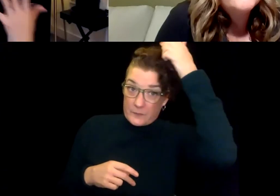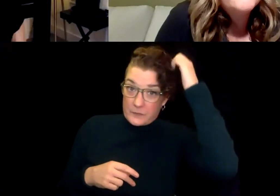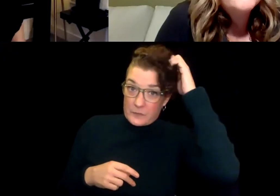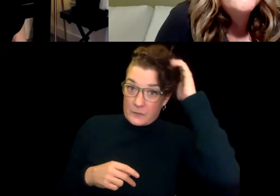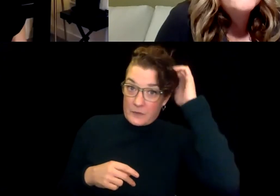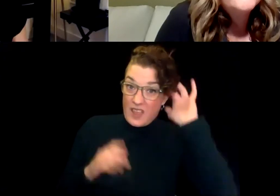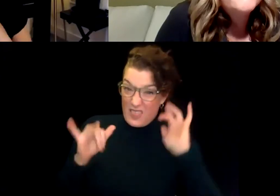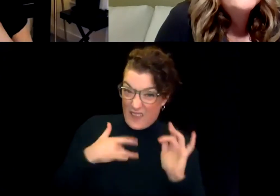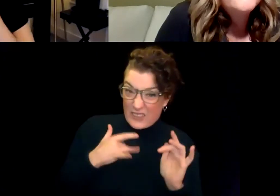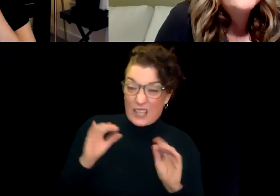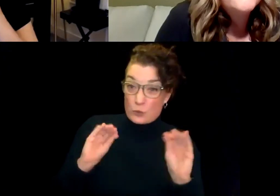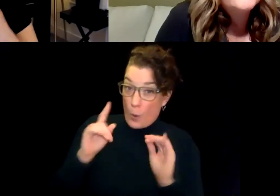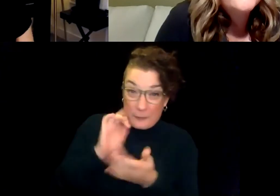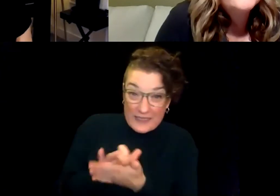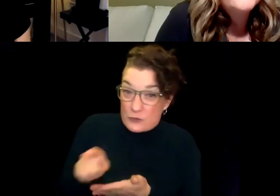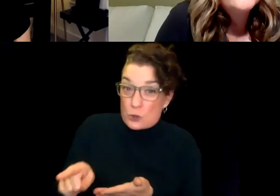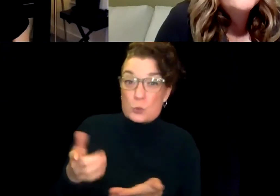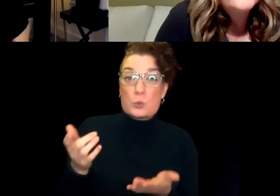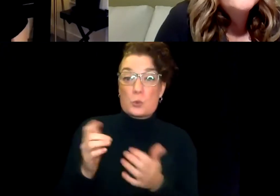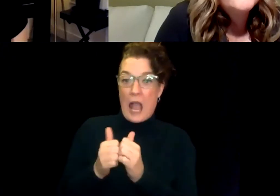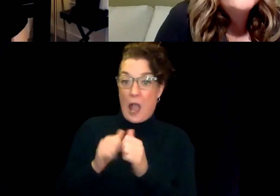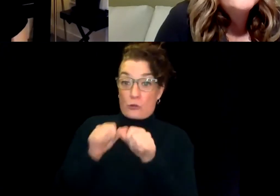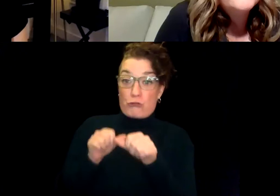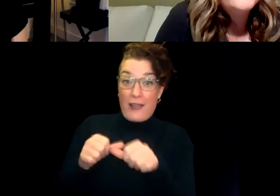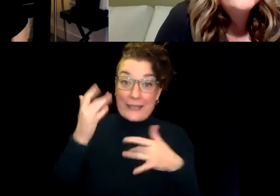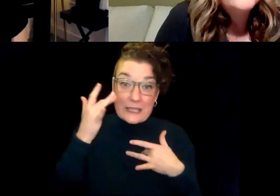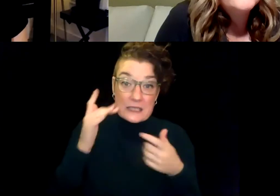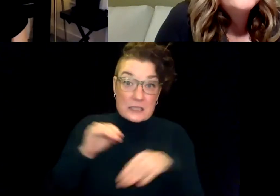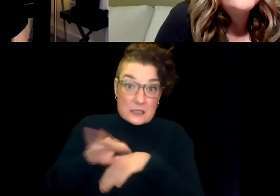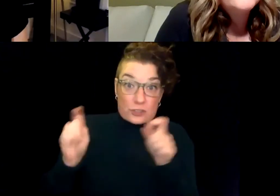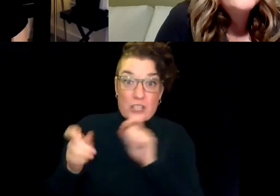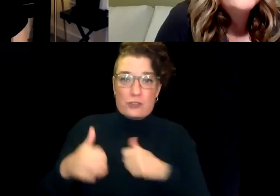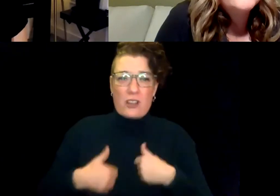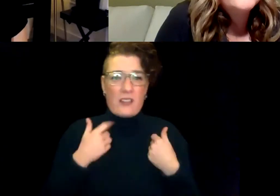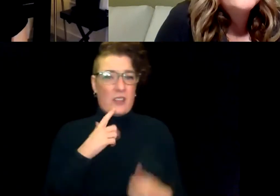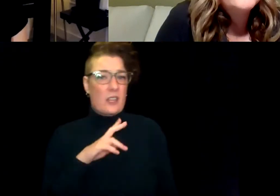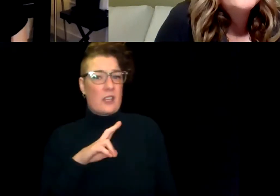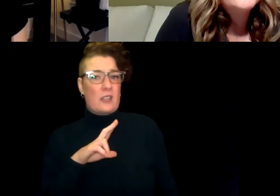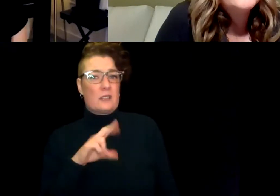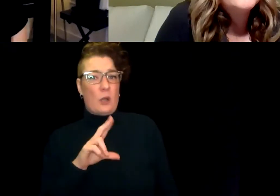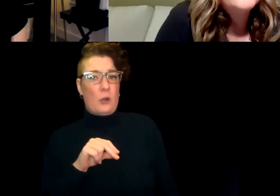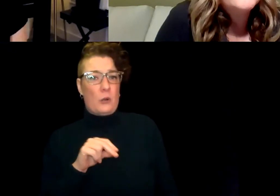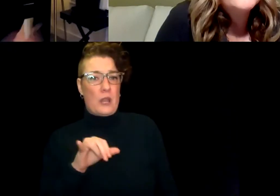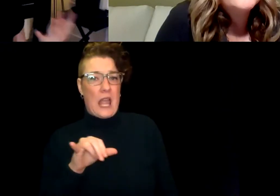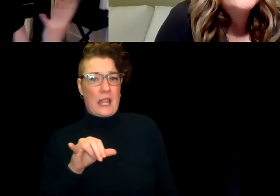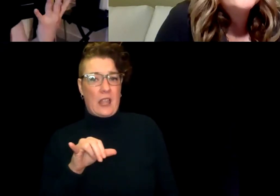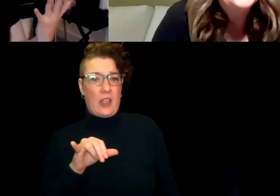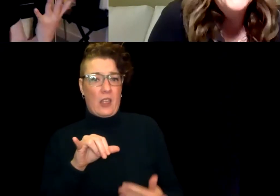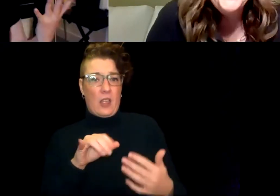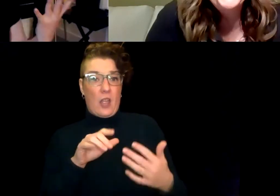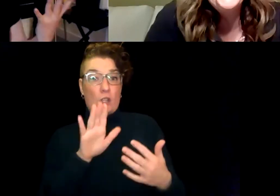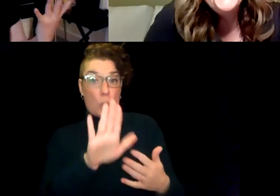feeling of being disbelieved, the sort of the way that chronic illness changes your life? And she said, no, like those are my symptoms.